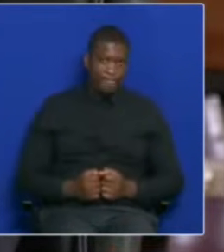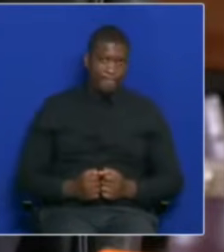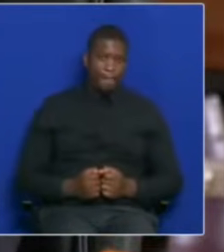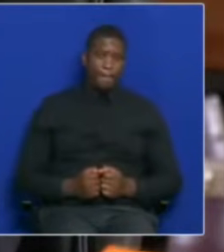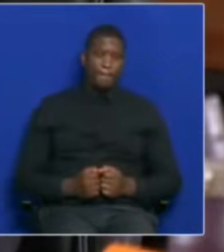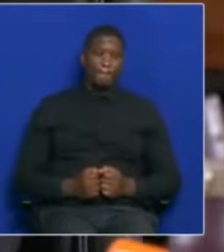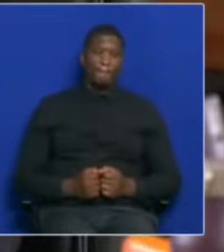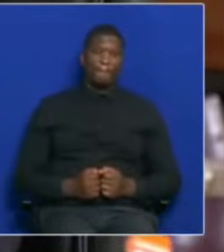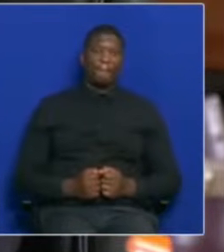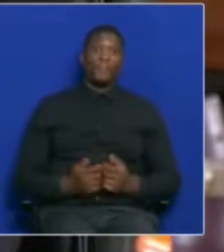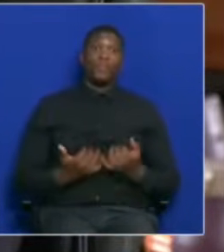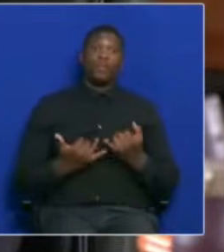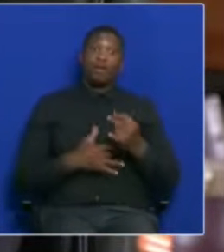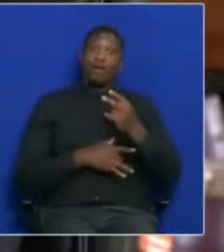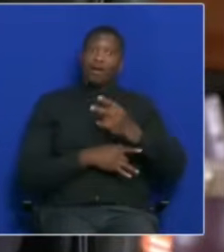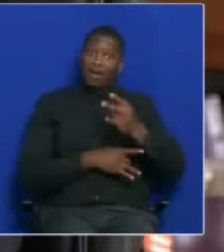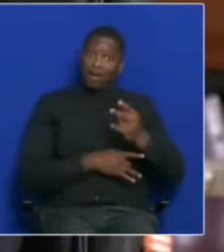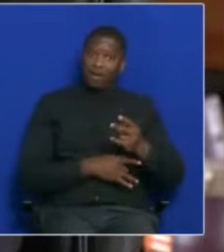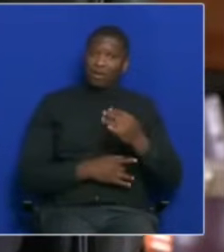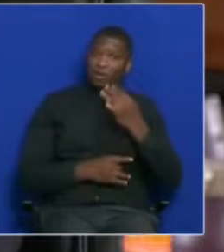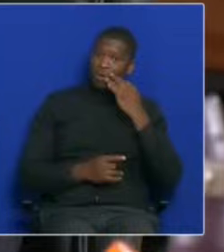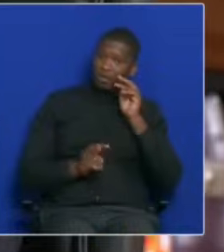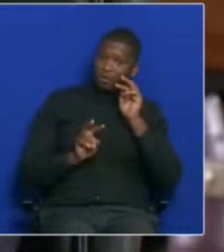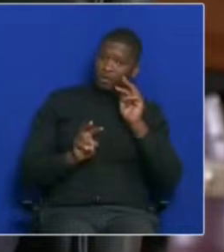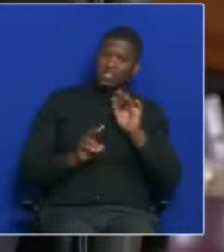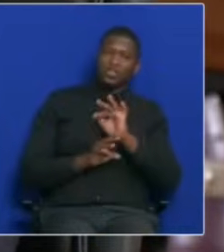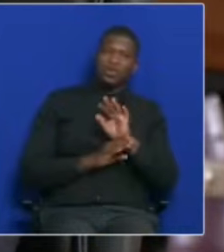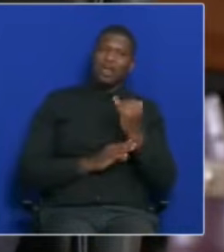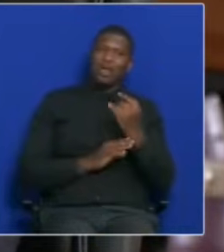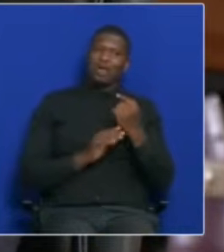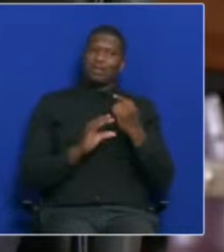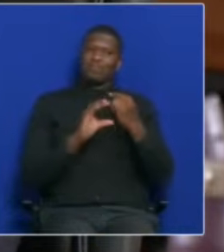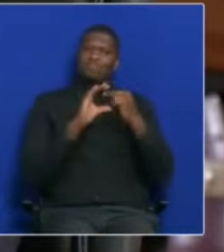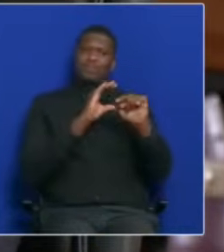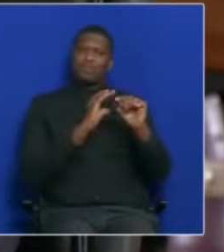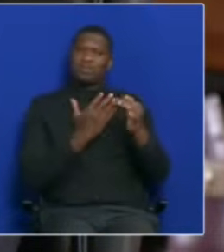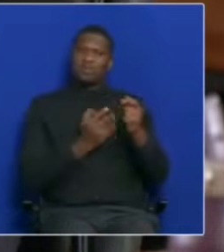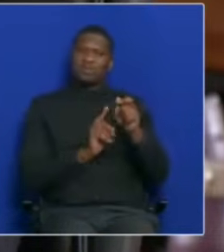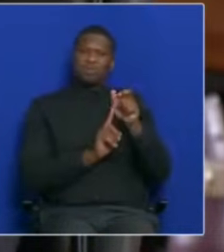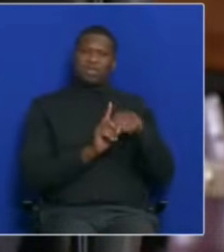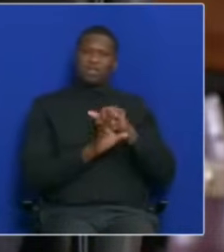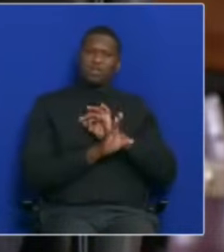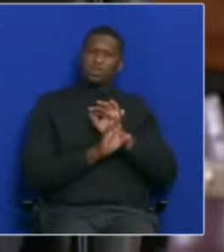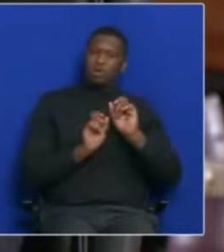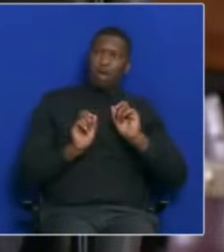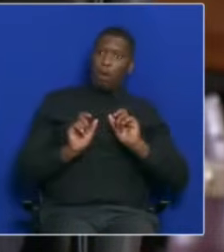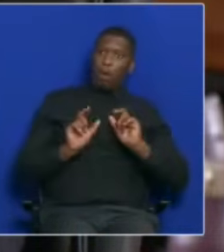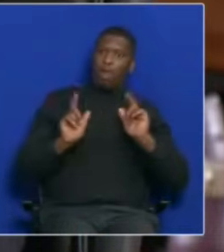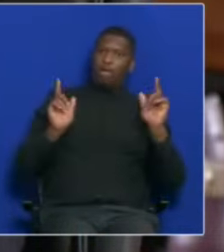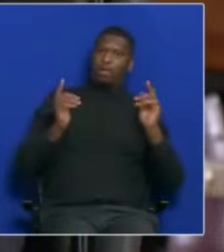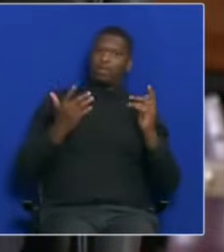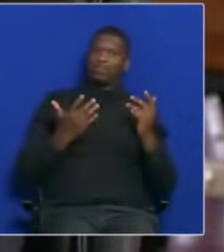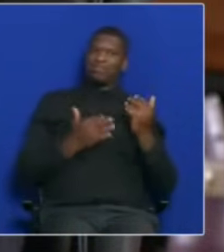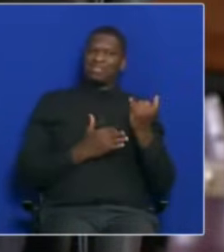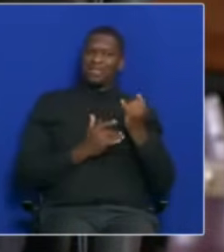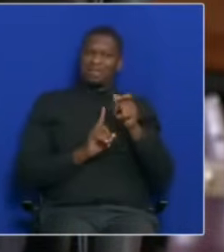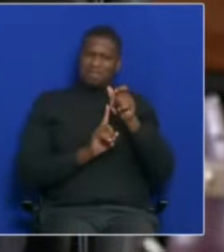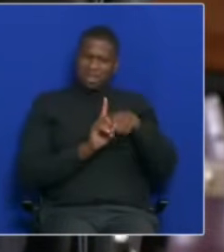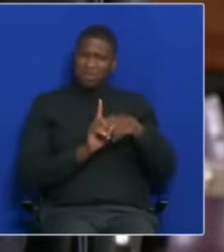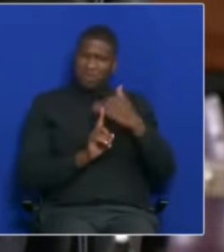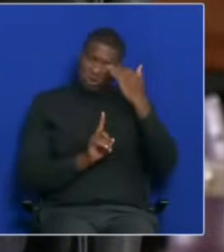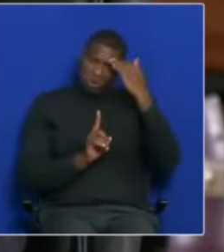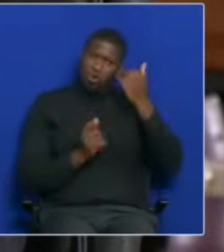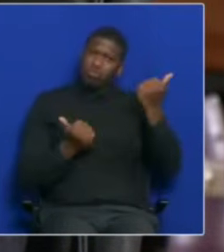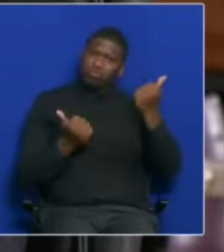this doesn't look like it's sent to someone who is not in the know. This looks like it's sent to someone who is part